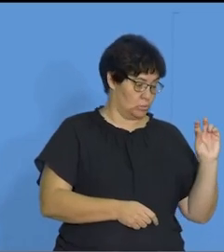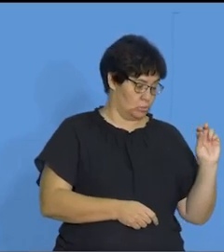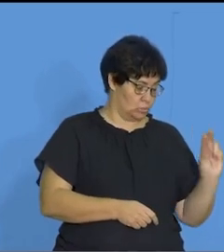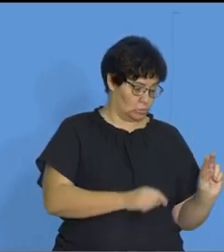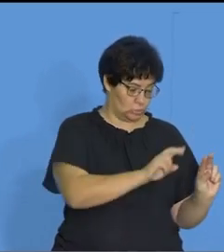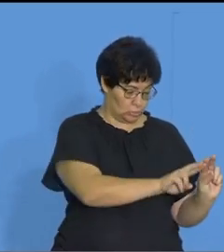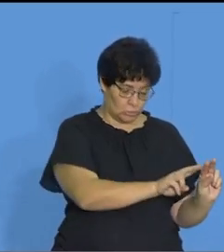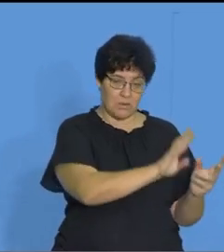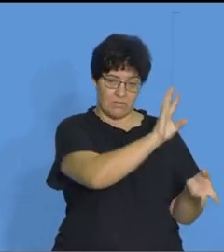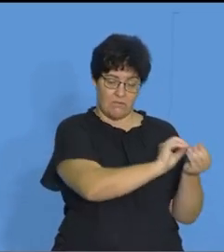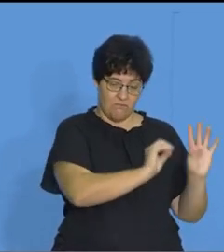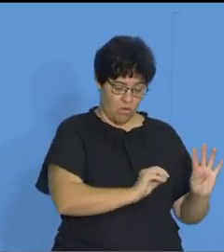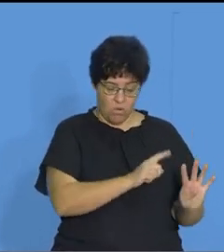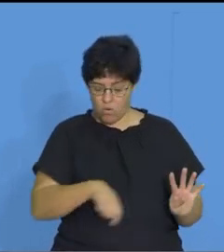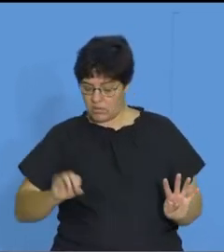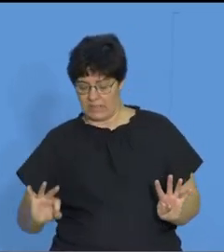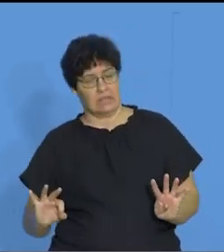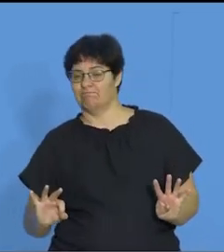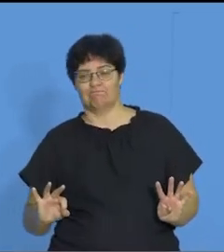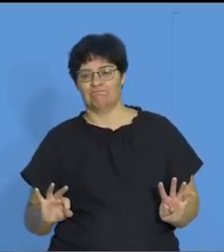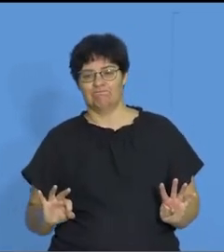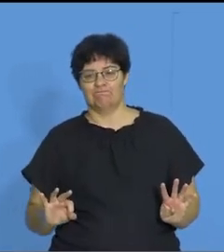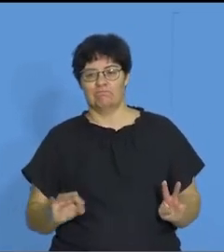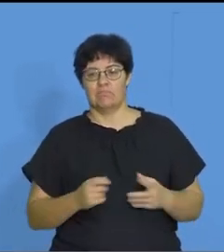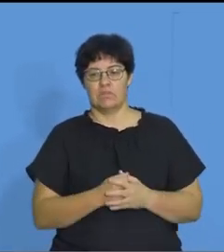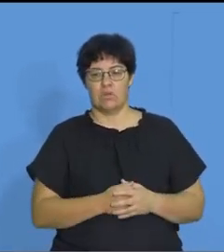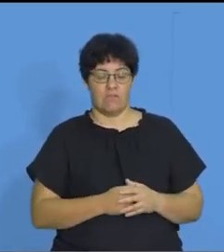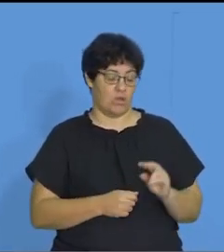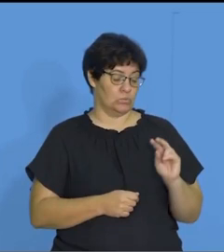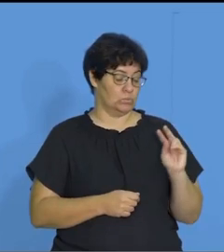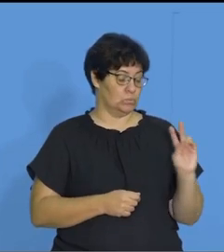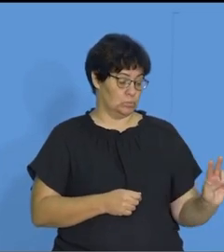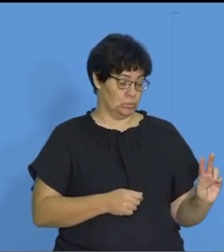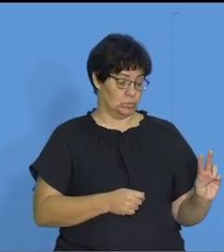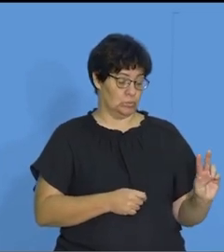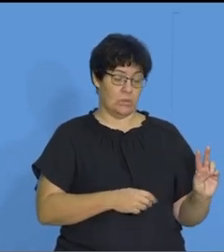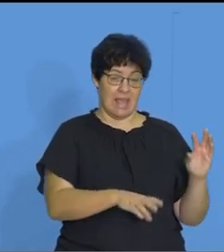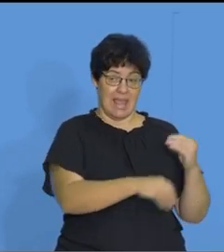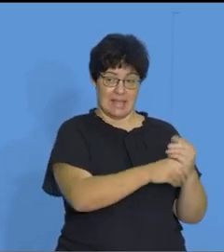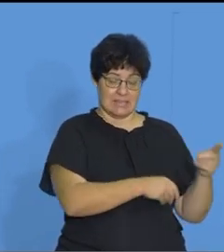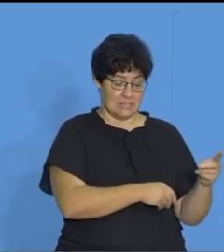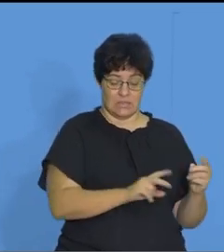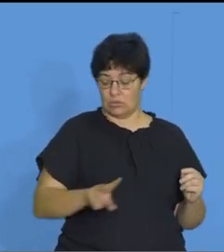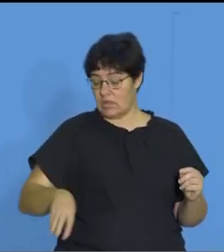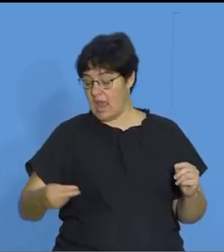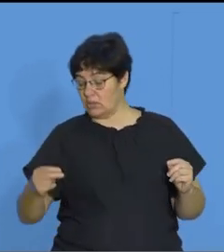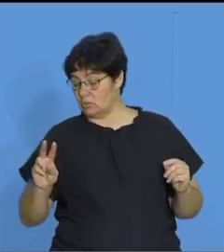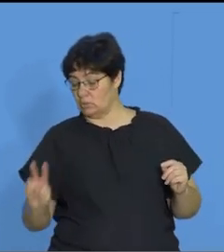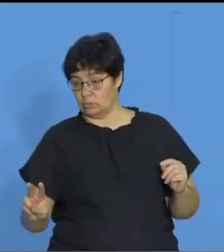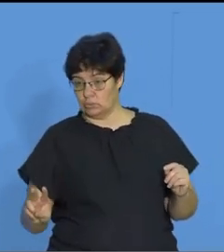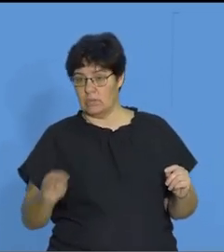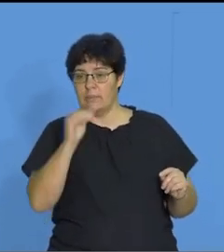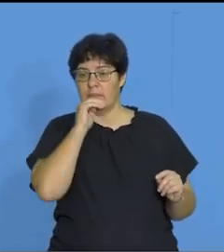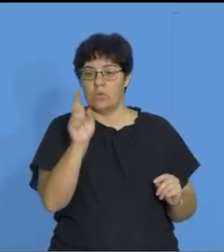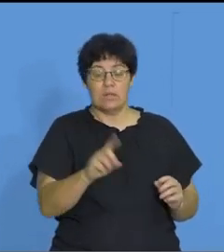left and then three on the right. So for that reason, if we put a two here, okay, and we put a two there, okay, what